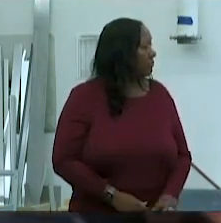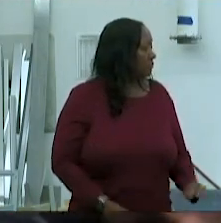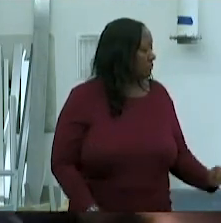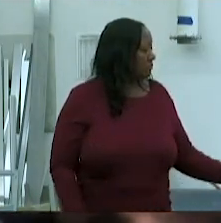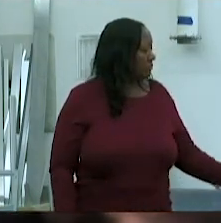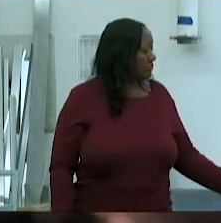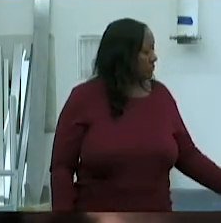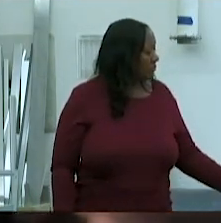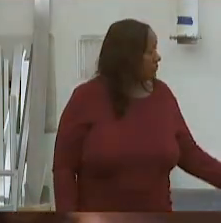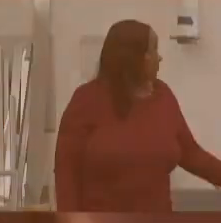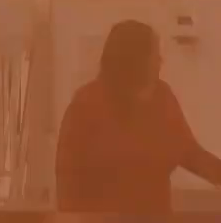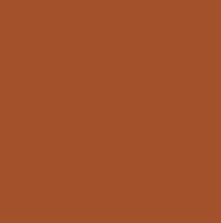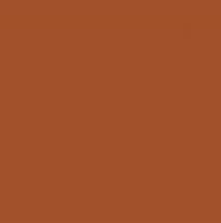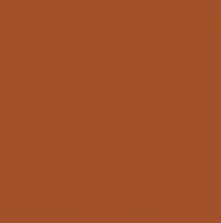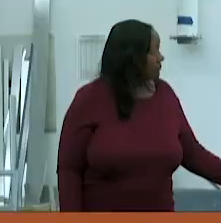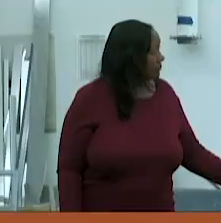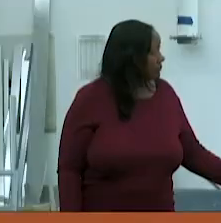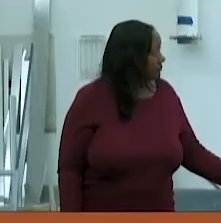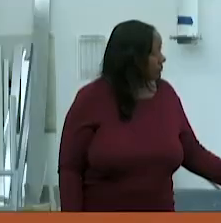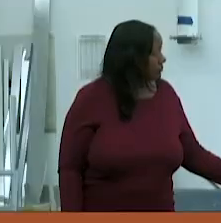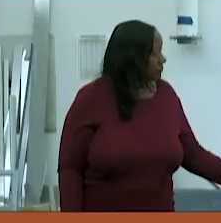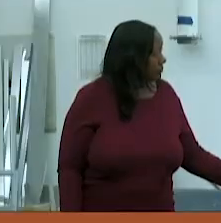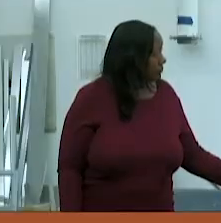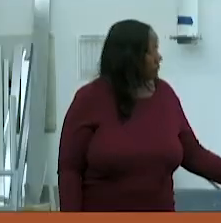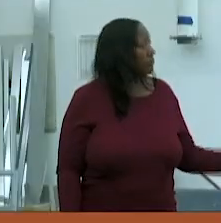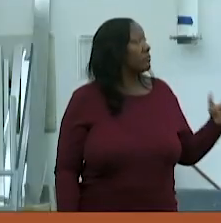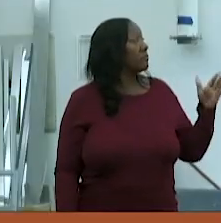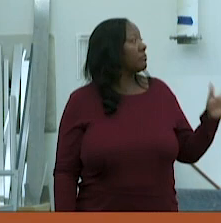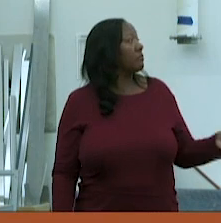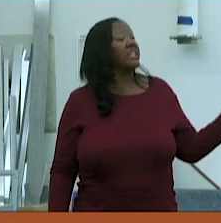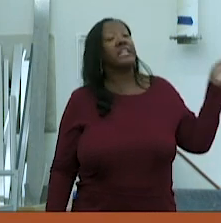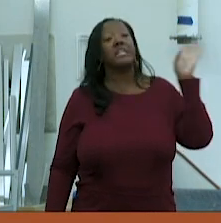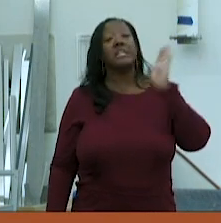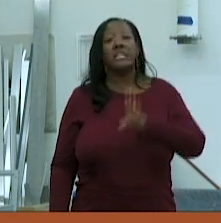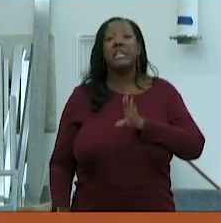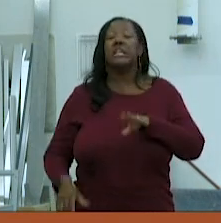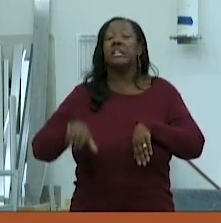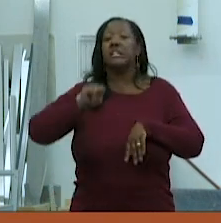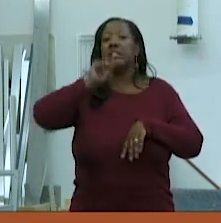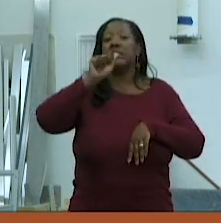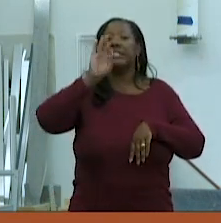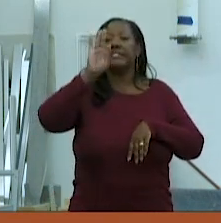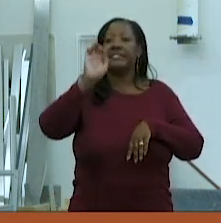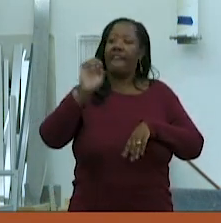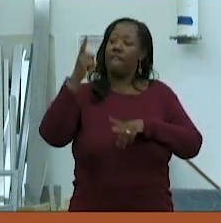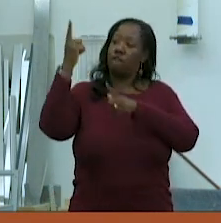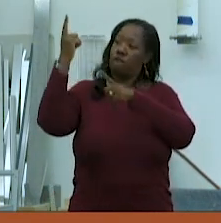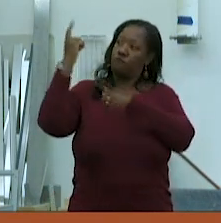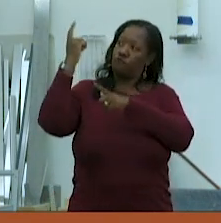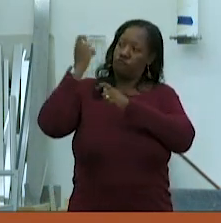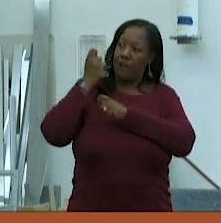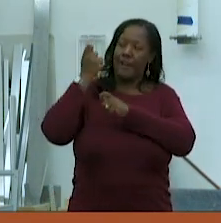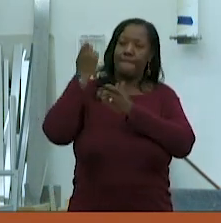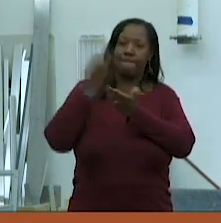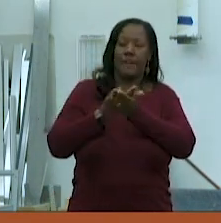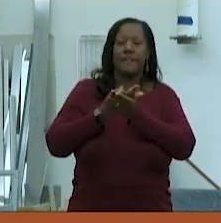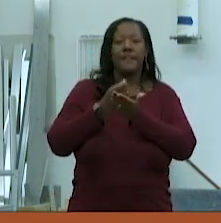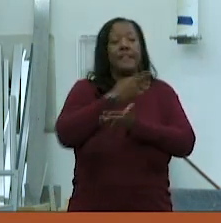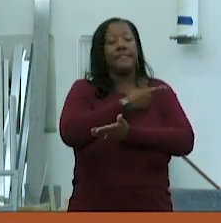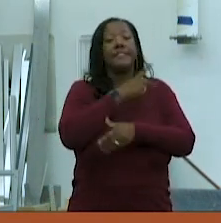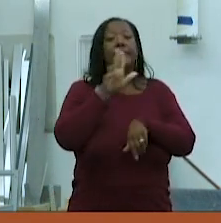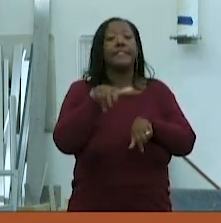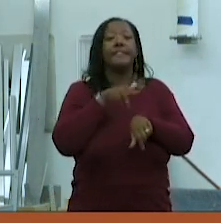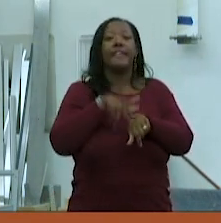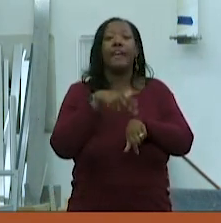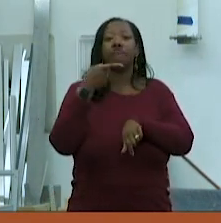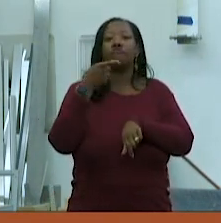All right, go ahead on that one. All right, so this was another SAFE grant-funded project. This is at the National Portrait